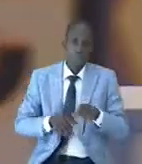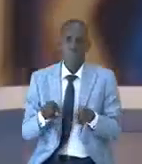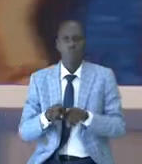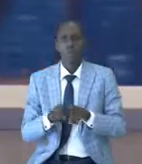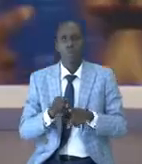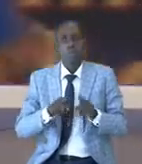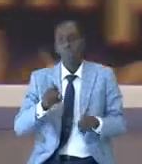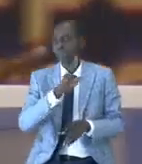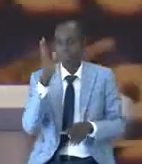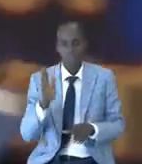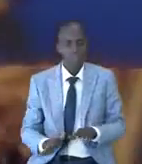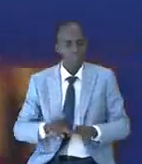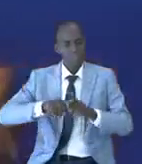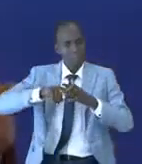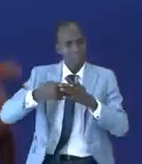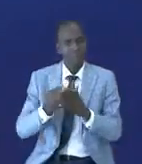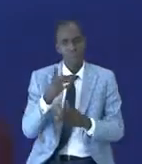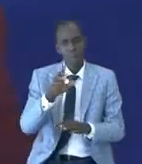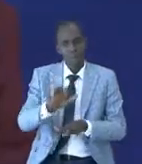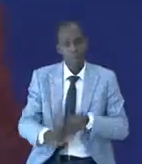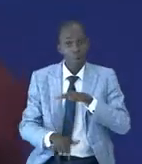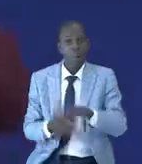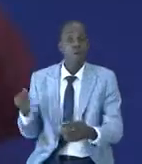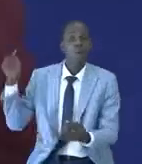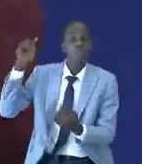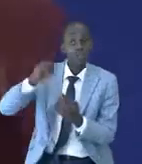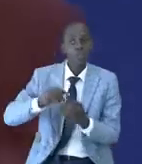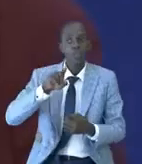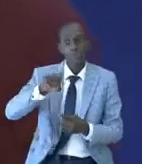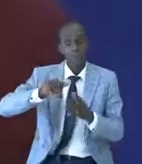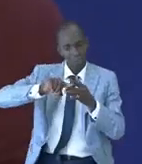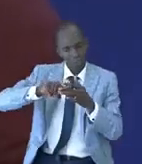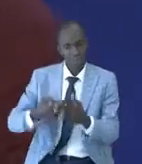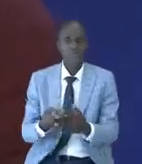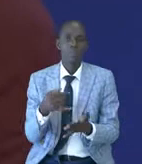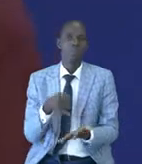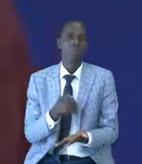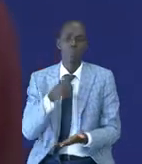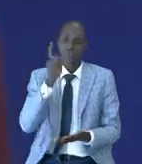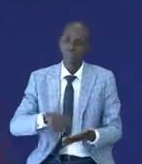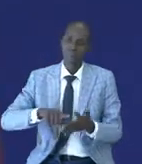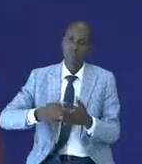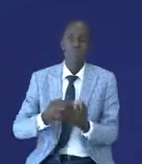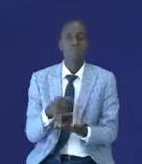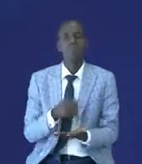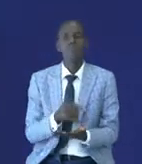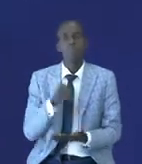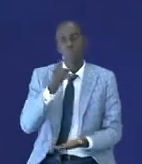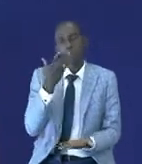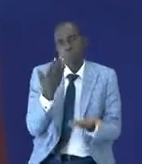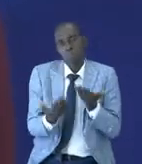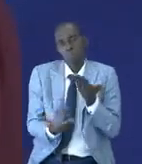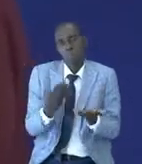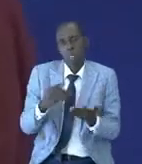never started walking until you began. You have to begin. You might